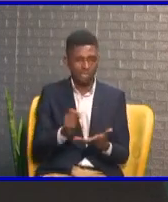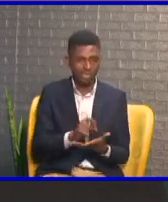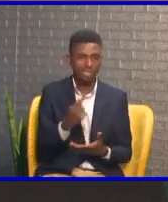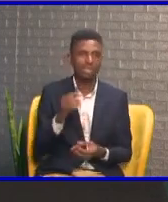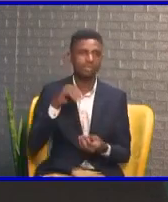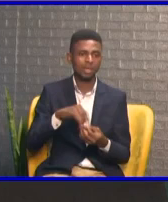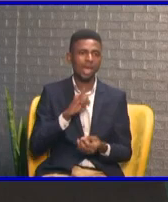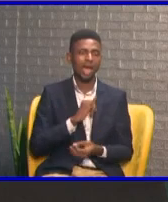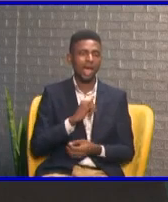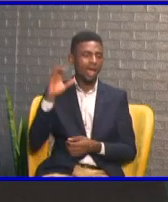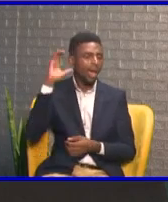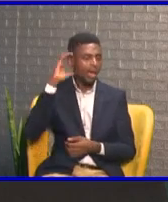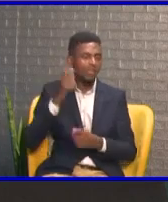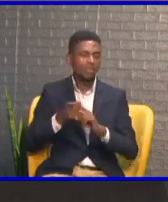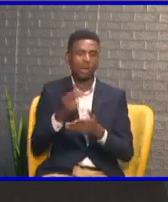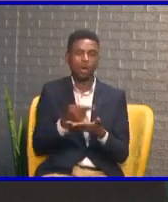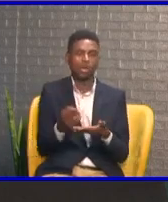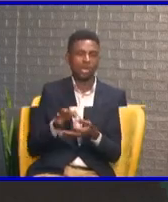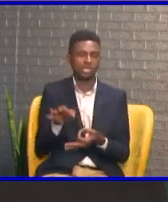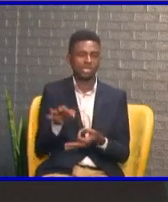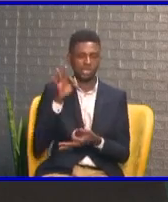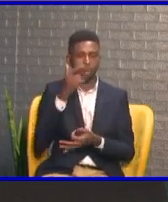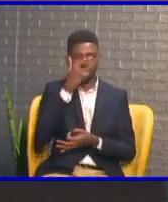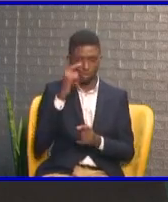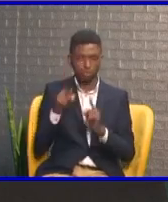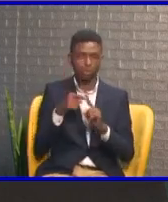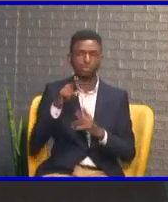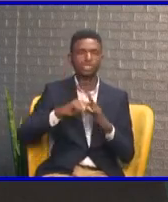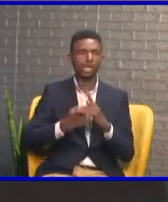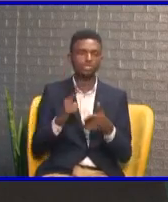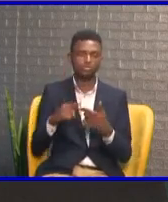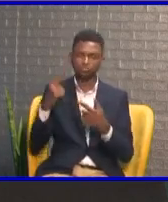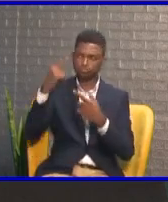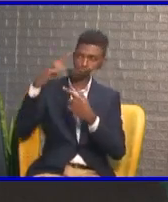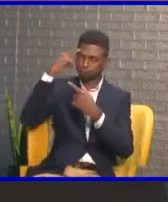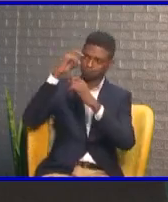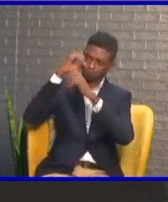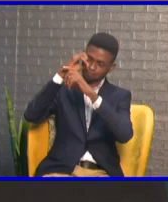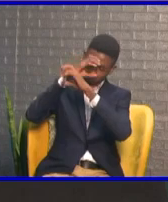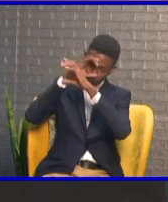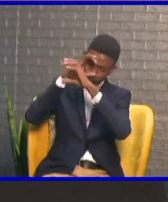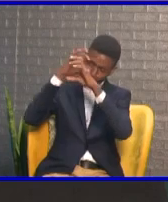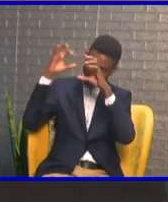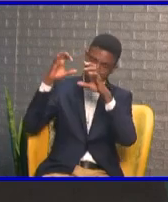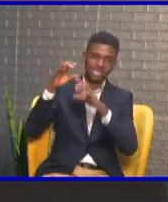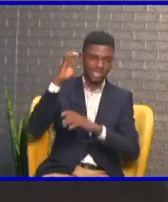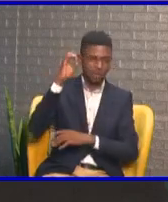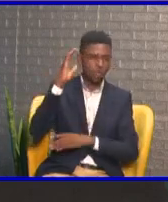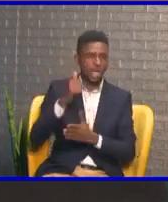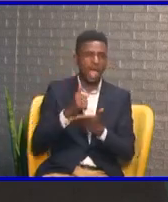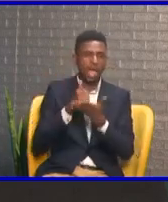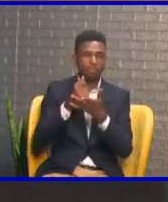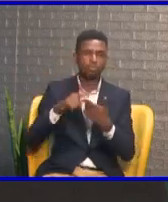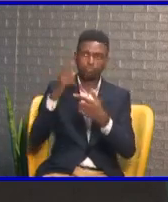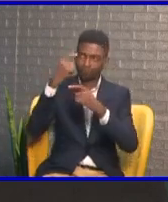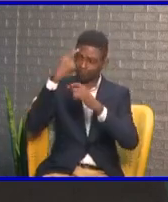I heard from the Holy Ghost. Because when you start to visualize, he will join forces with you and help you